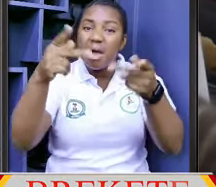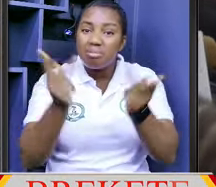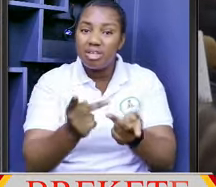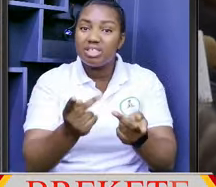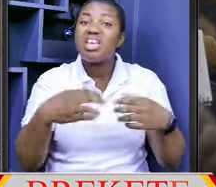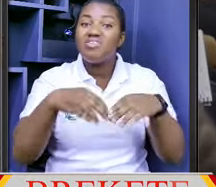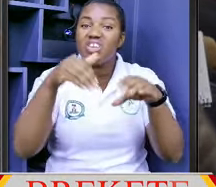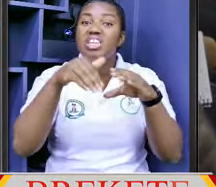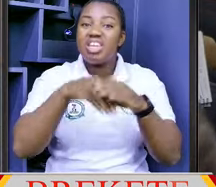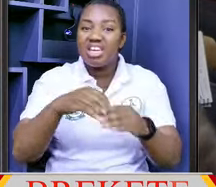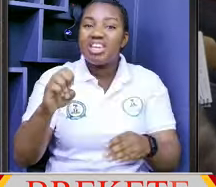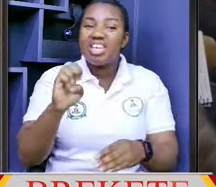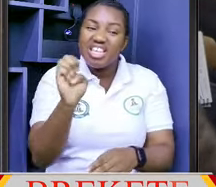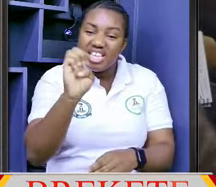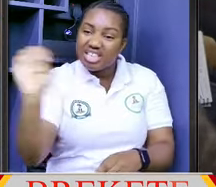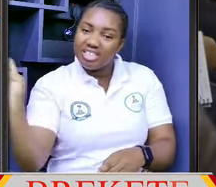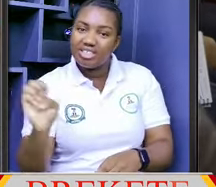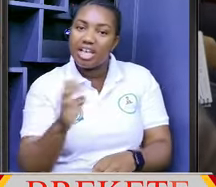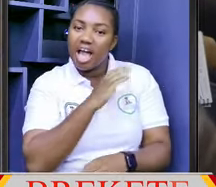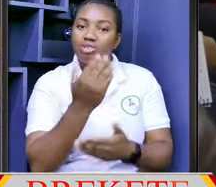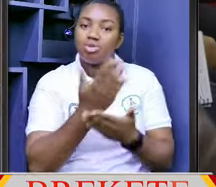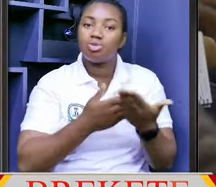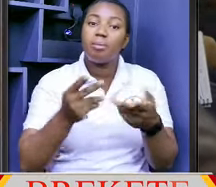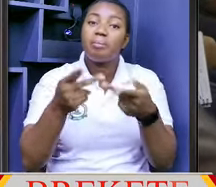East and some places.